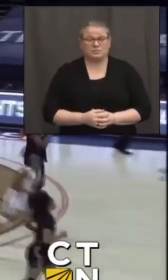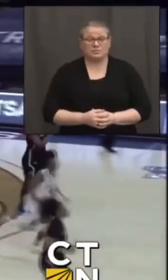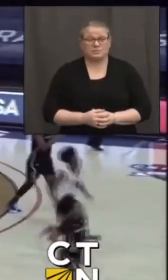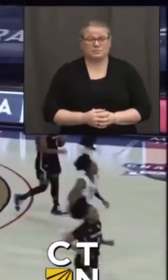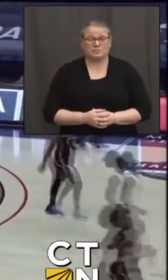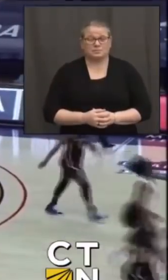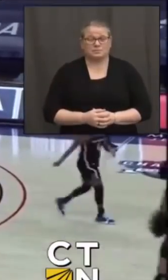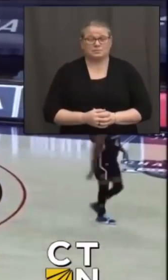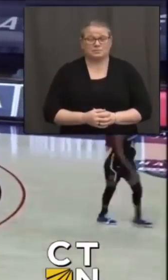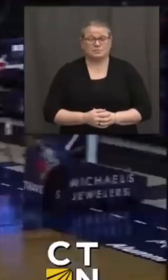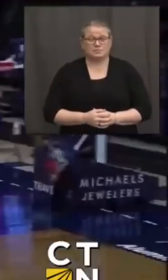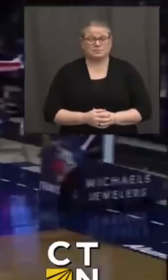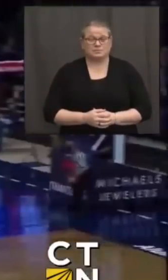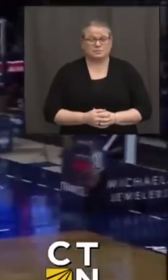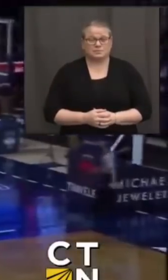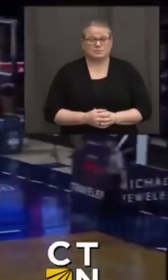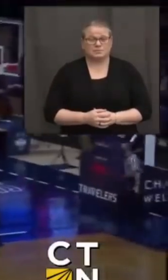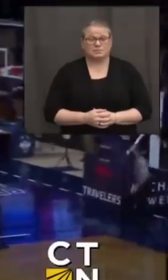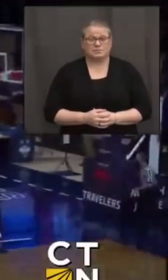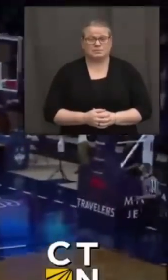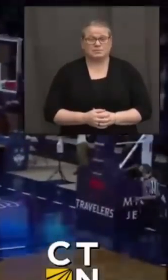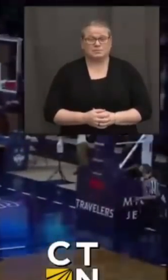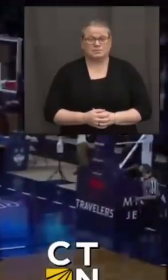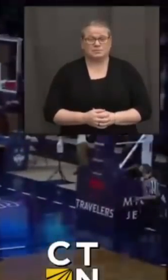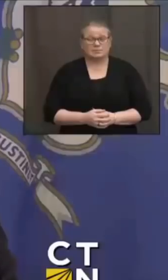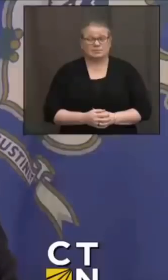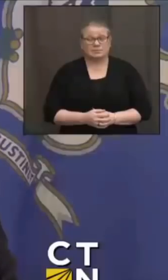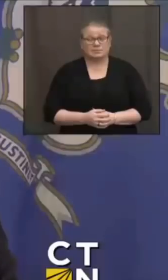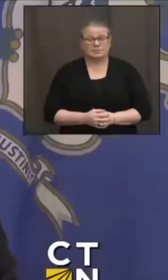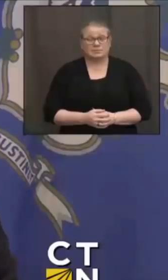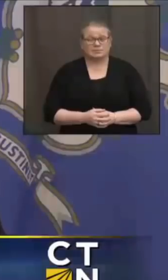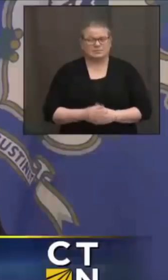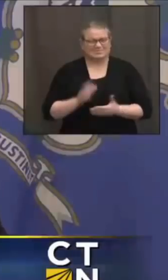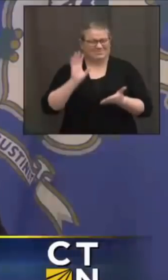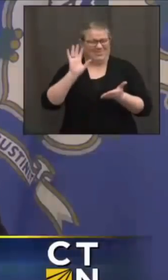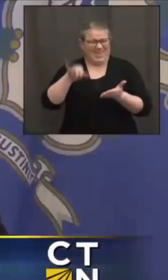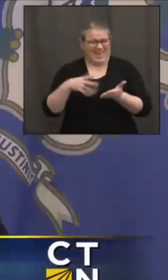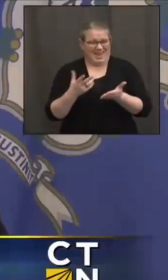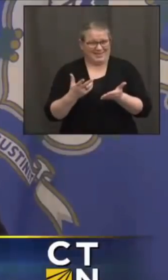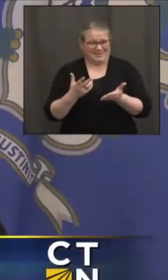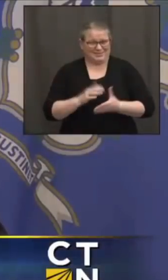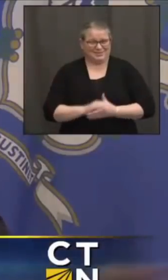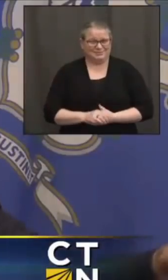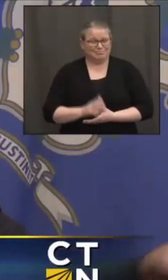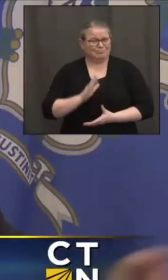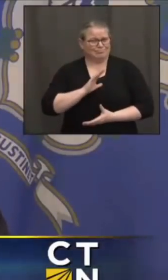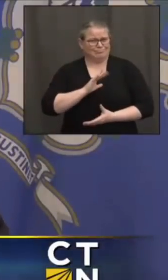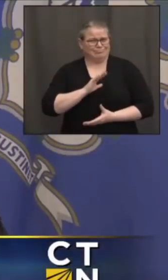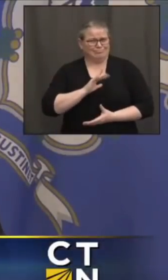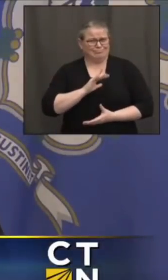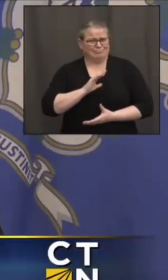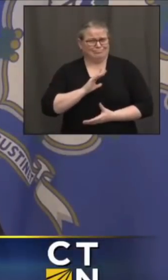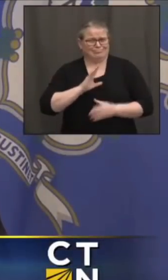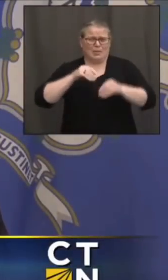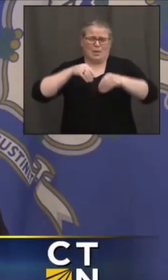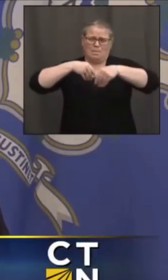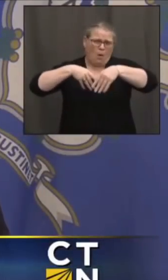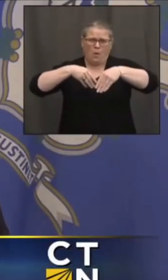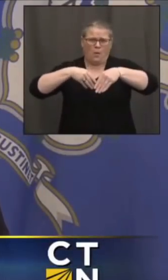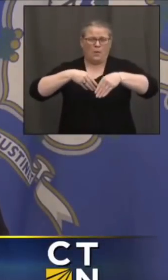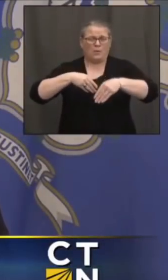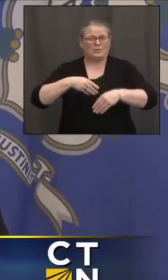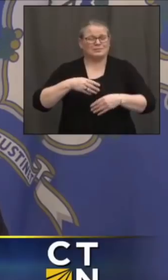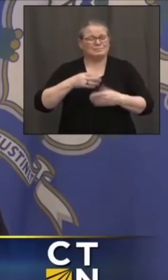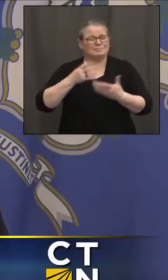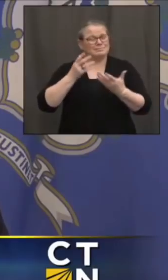The magic. Final few seconds. There you South go. Carolina's got a hustle. That was nothing but net. That's good, Max.